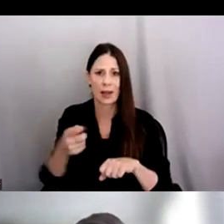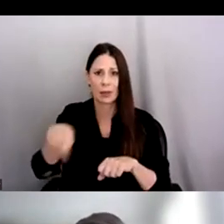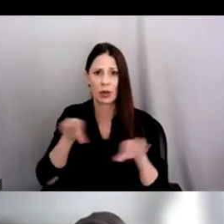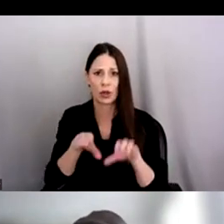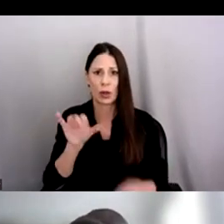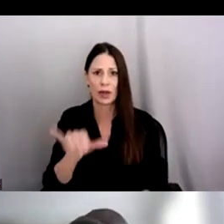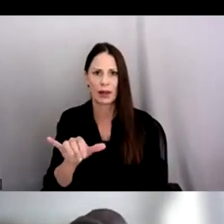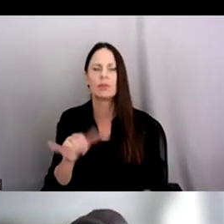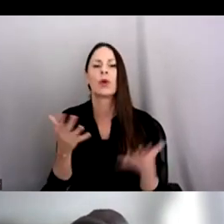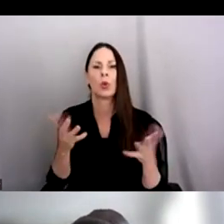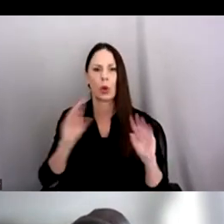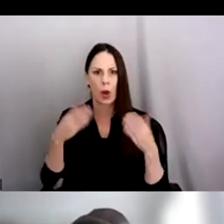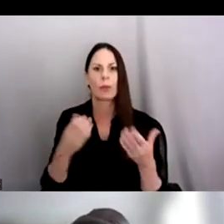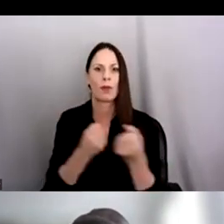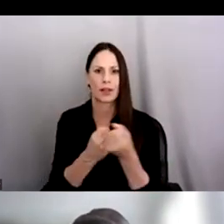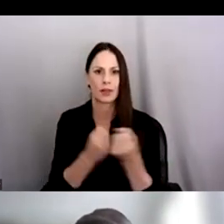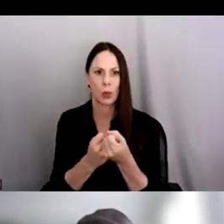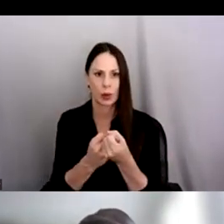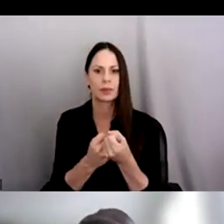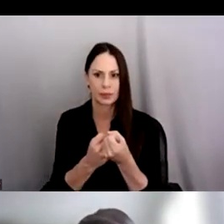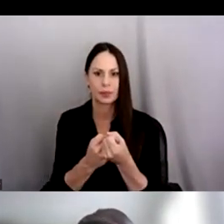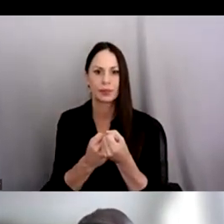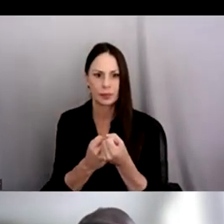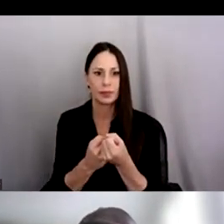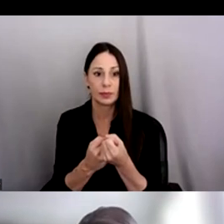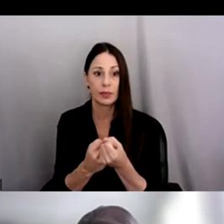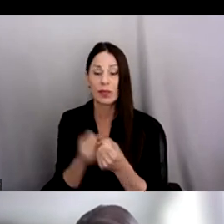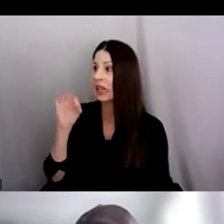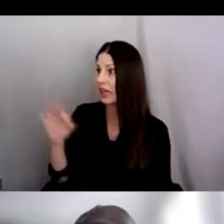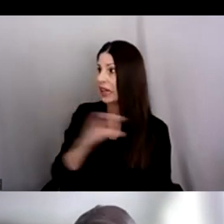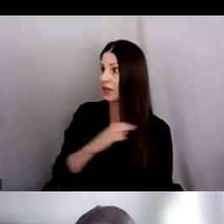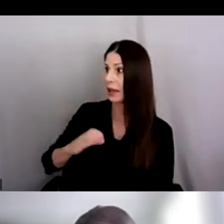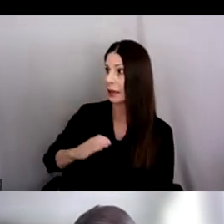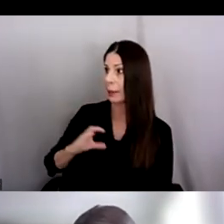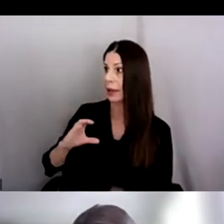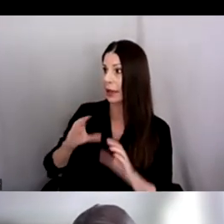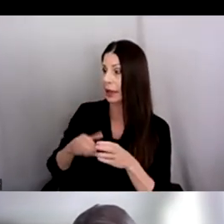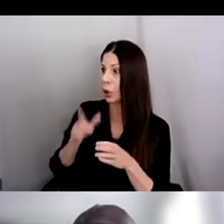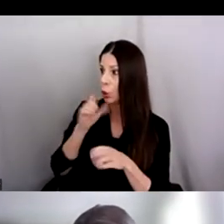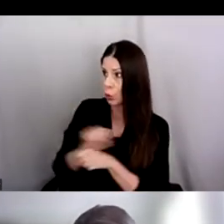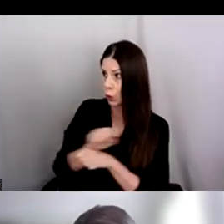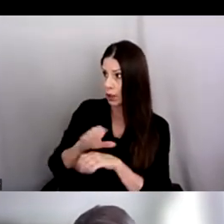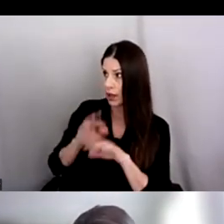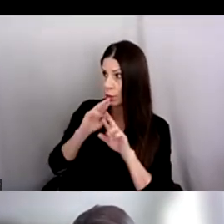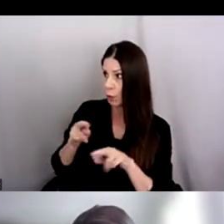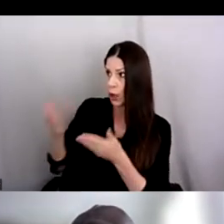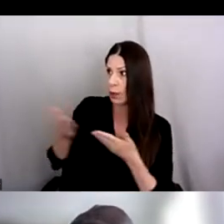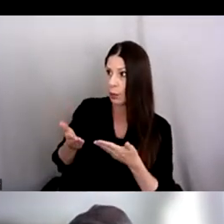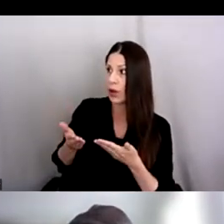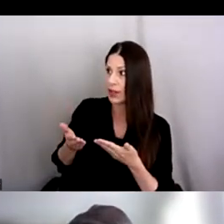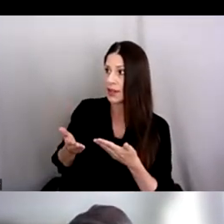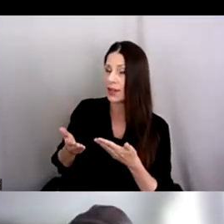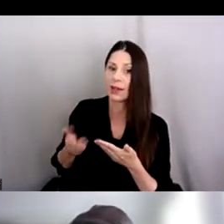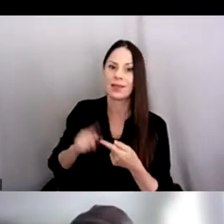that support. If the committee who's working on the report brings it to all of us before, like submits